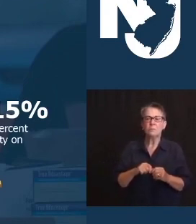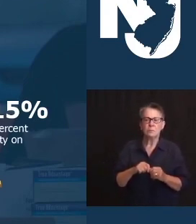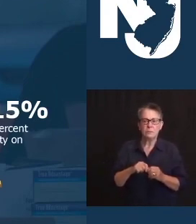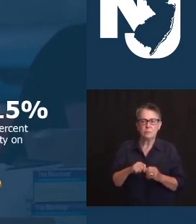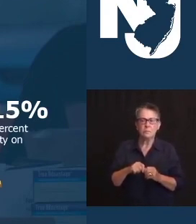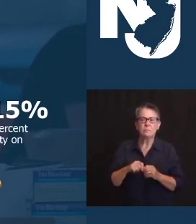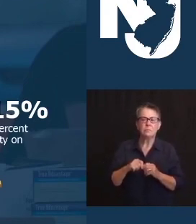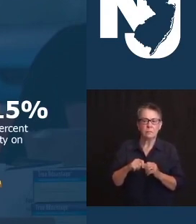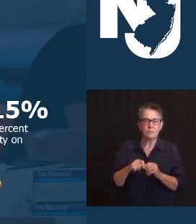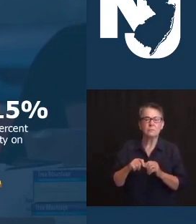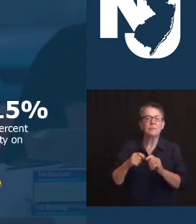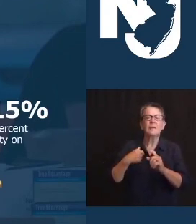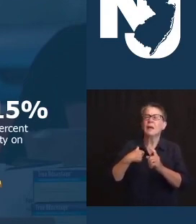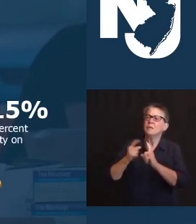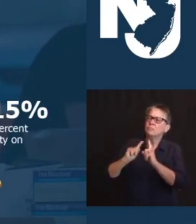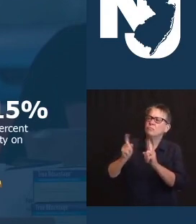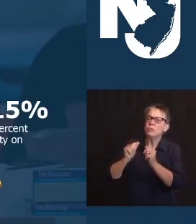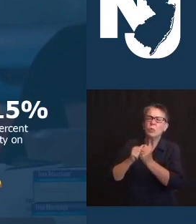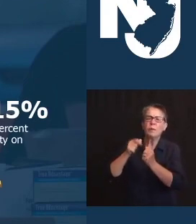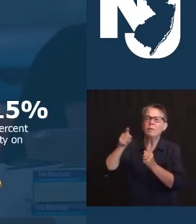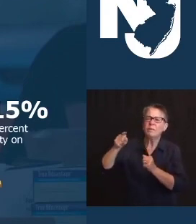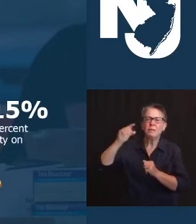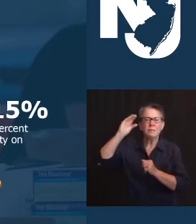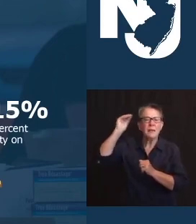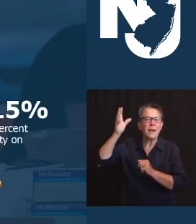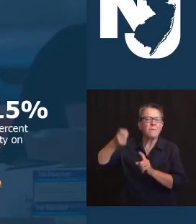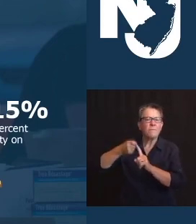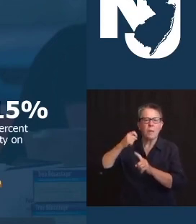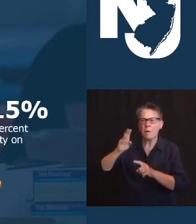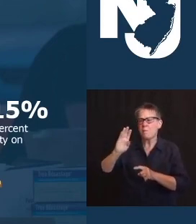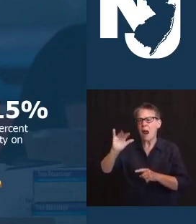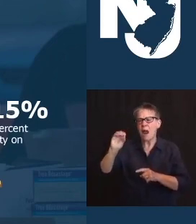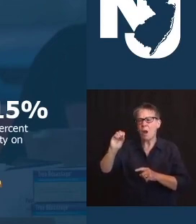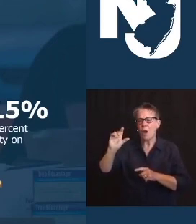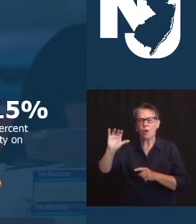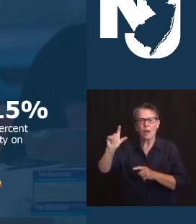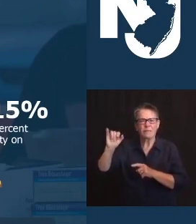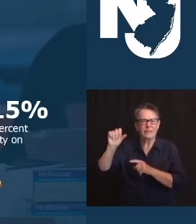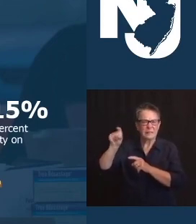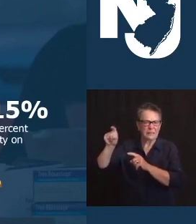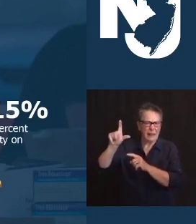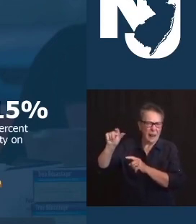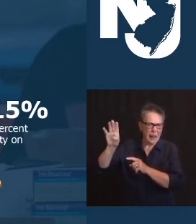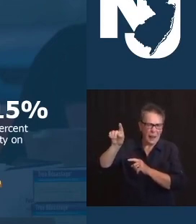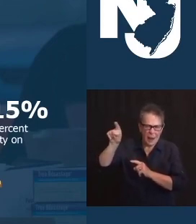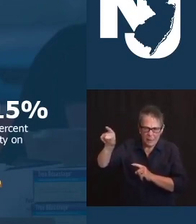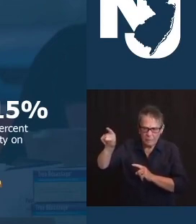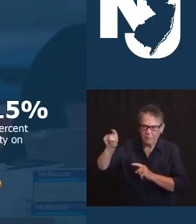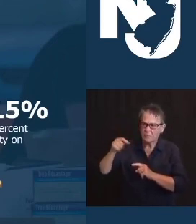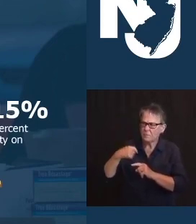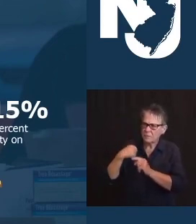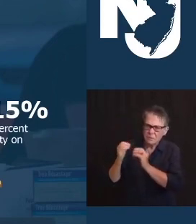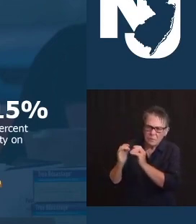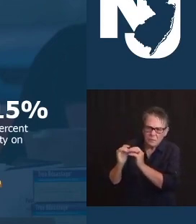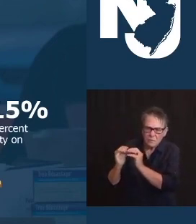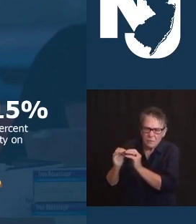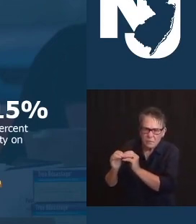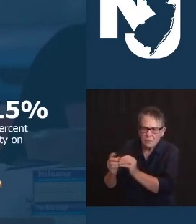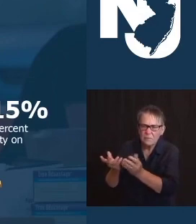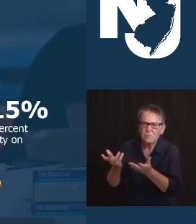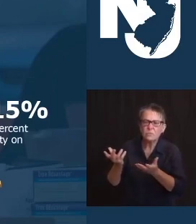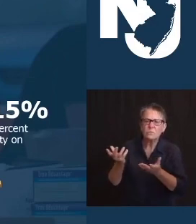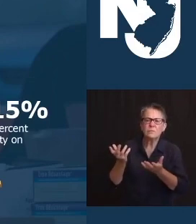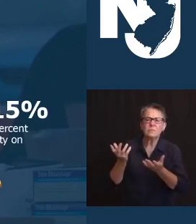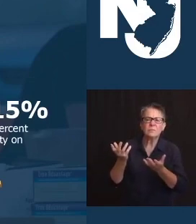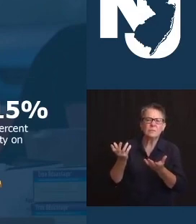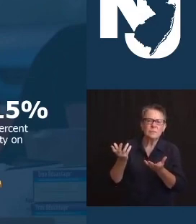particular how we can all work together, as we've mentioned several times, Judy, over the past few weeks, to shrink that turnaround time. It's too uneven, and for the